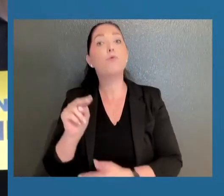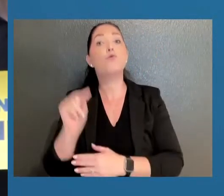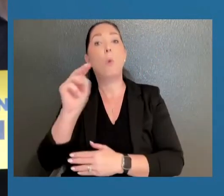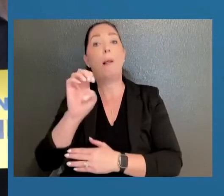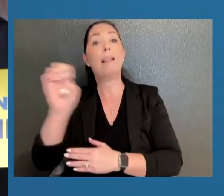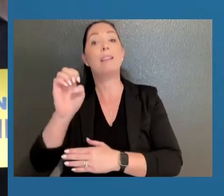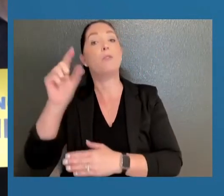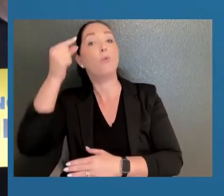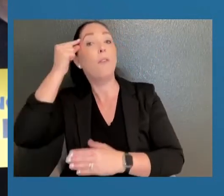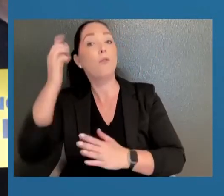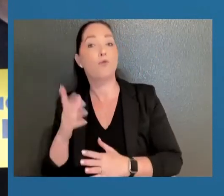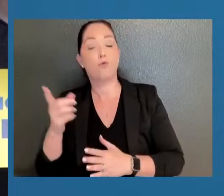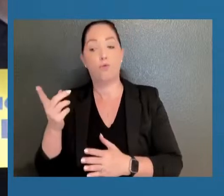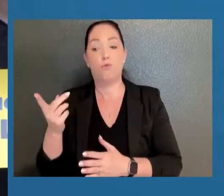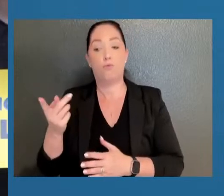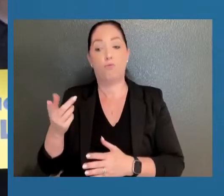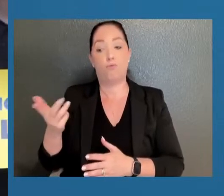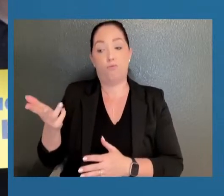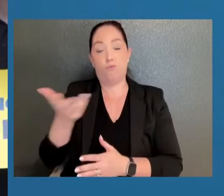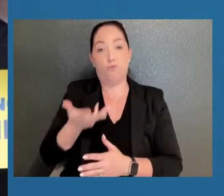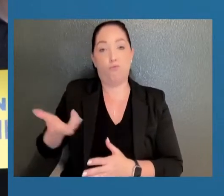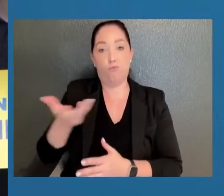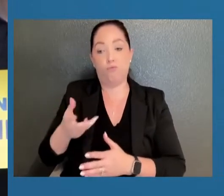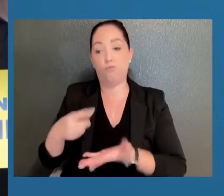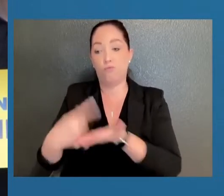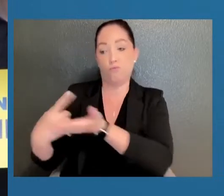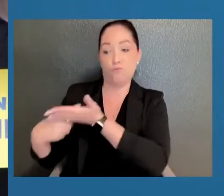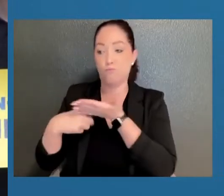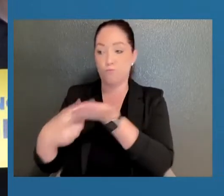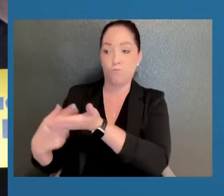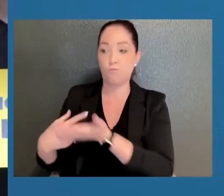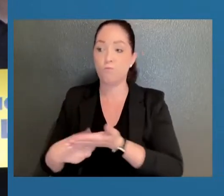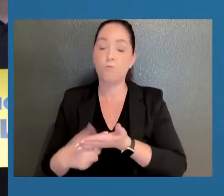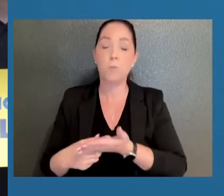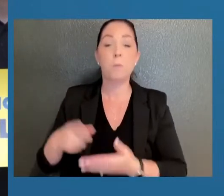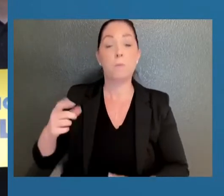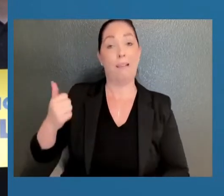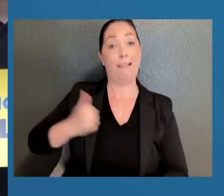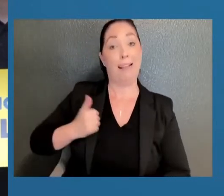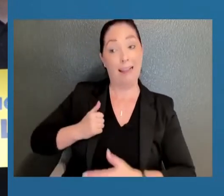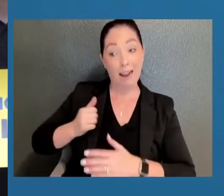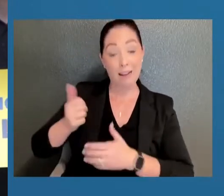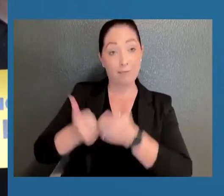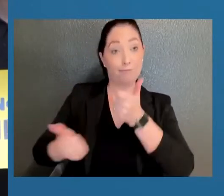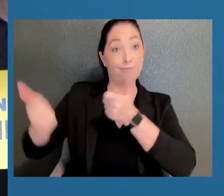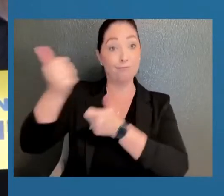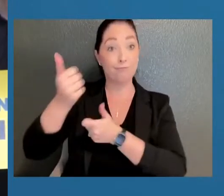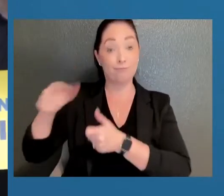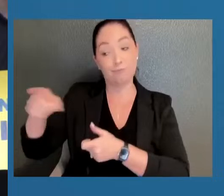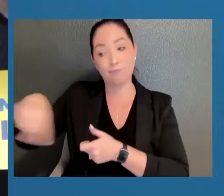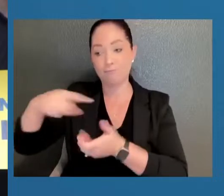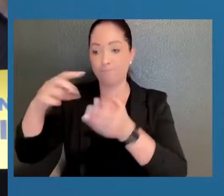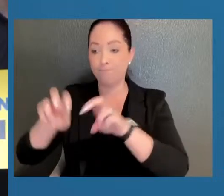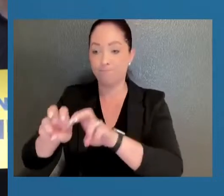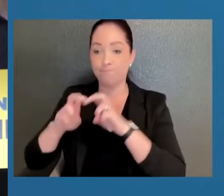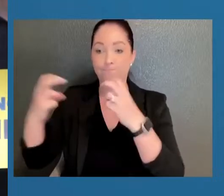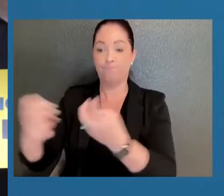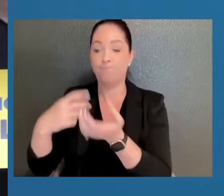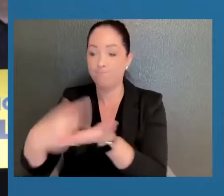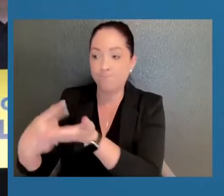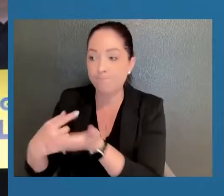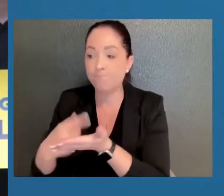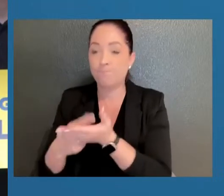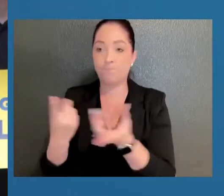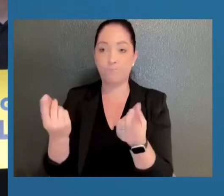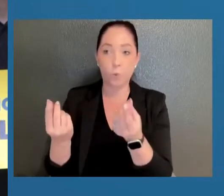governors, the premiers of all the Canadian provinces. I sat down with them. What'll it take to get things back on track?